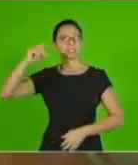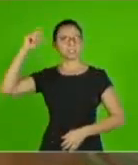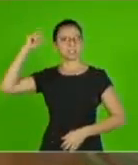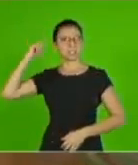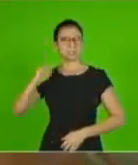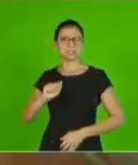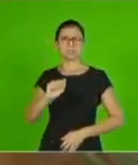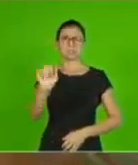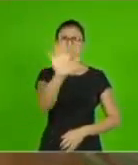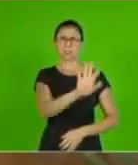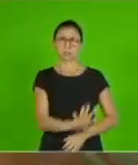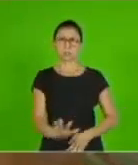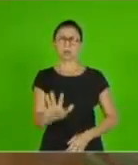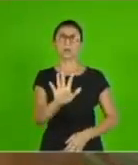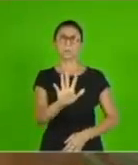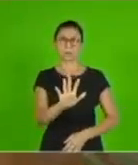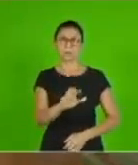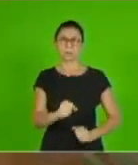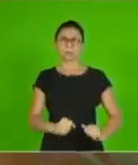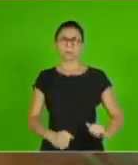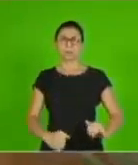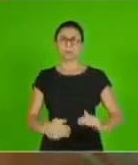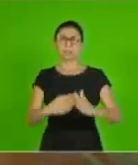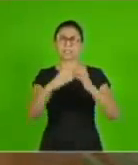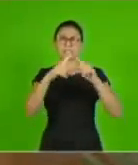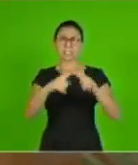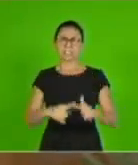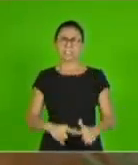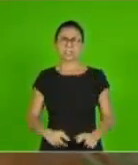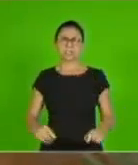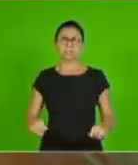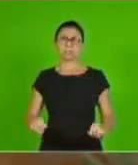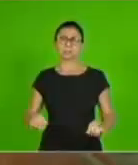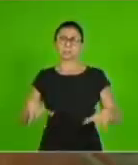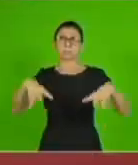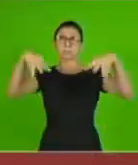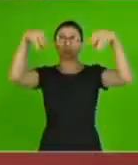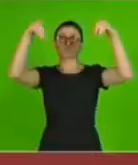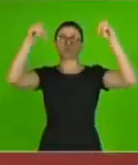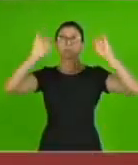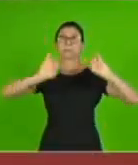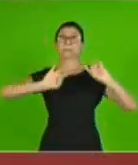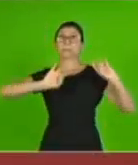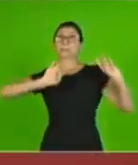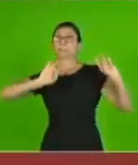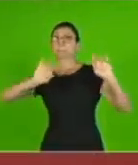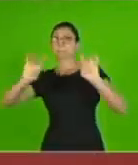And the cathedrals in Europe all mirrored this mentality.